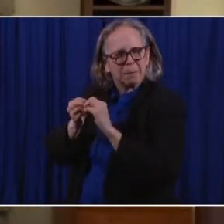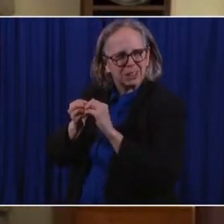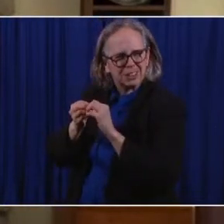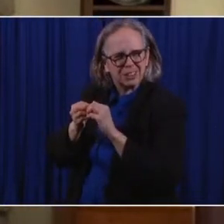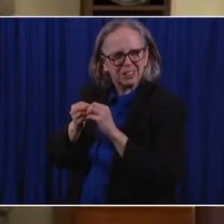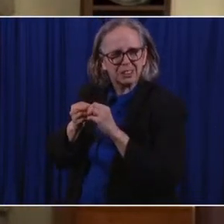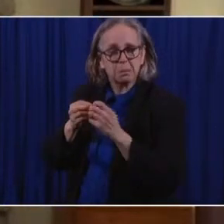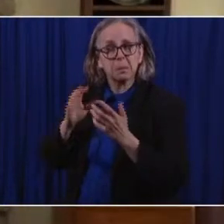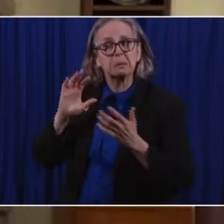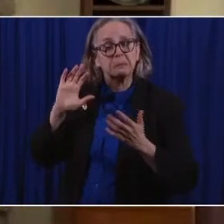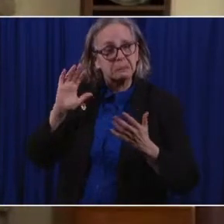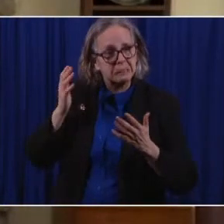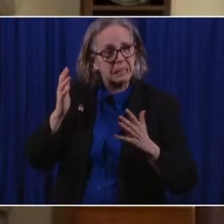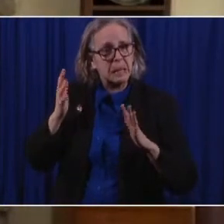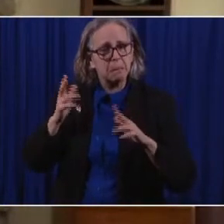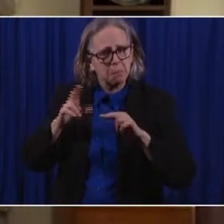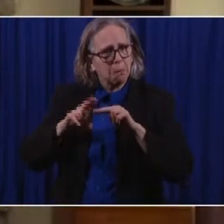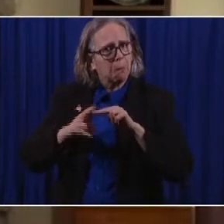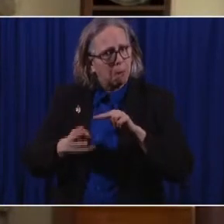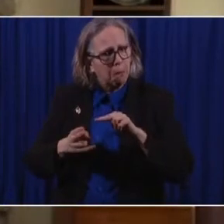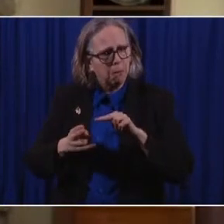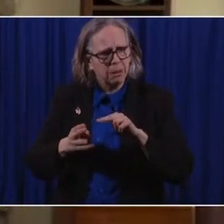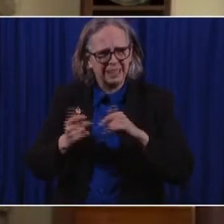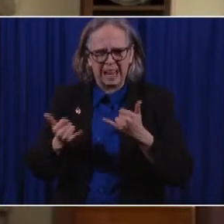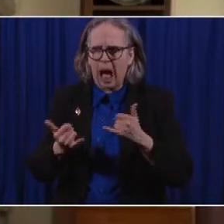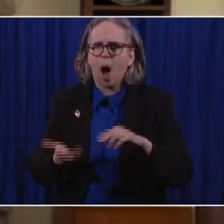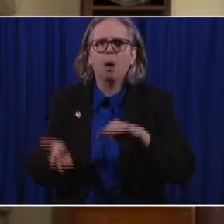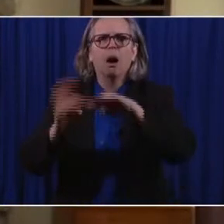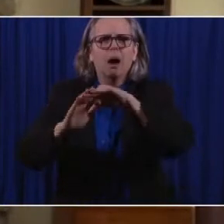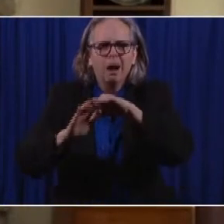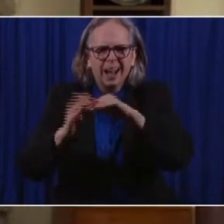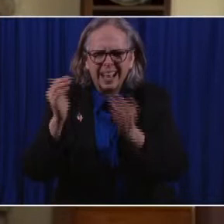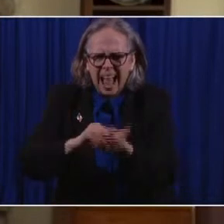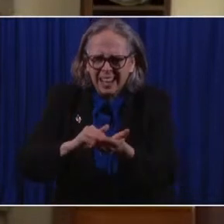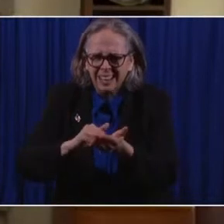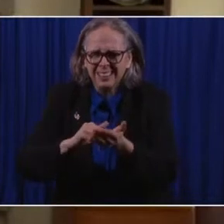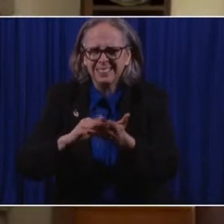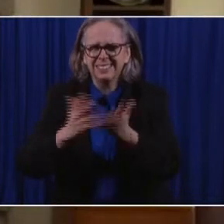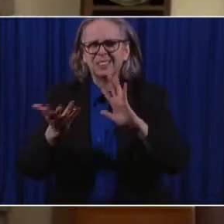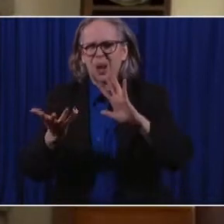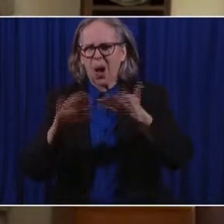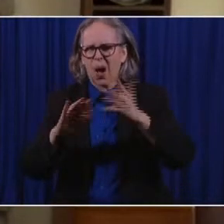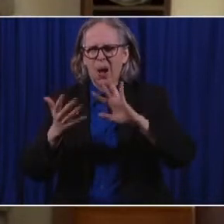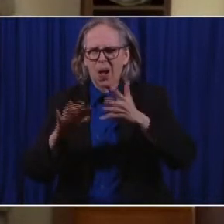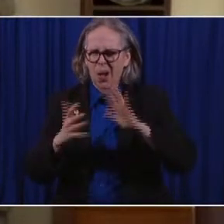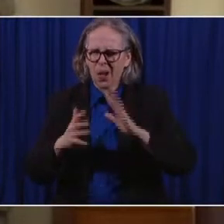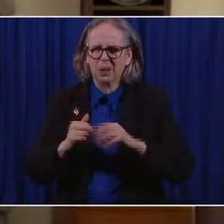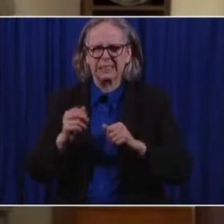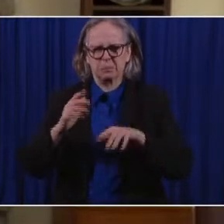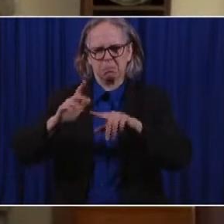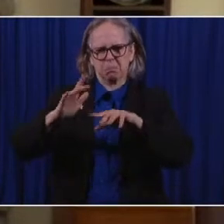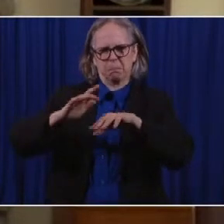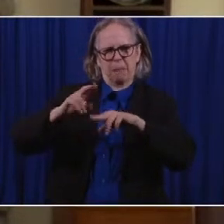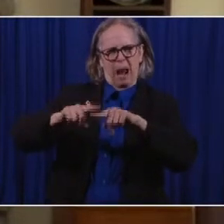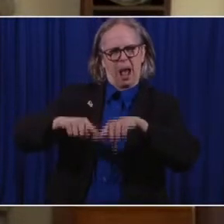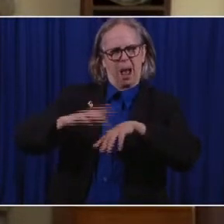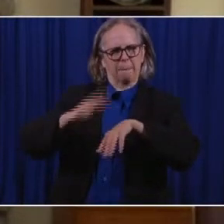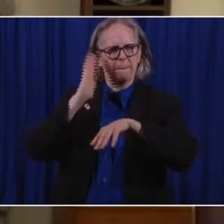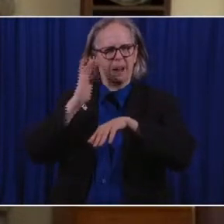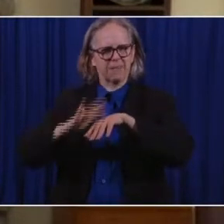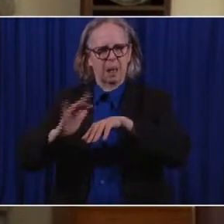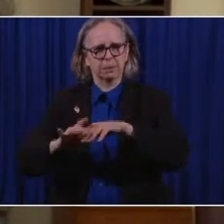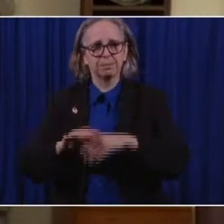increase again. So that is where we are. Let me go to the Lieutenant Governor.